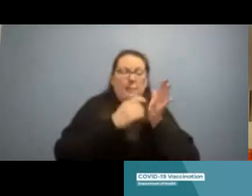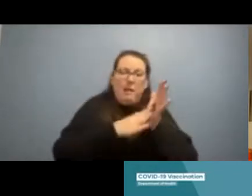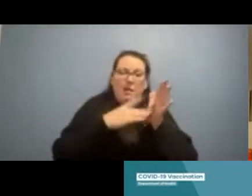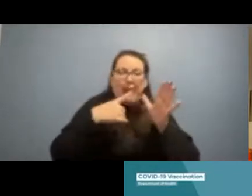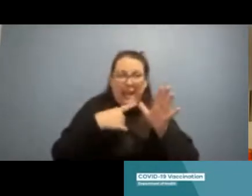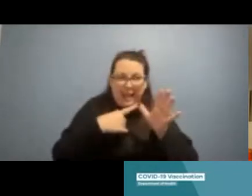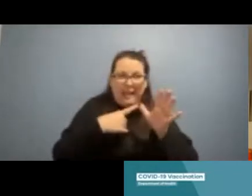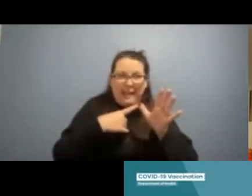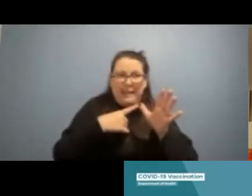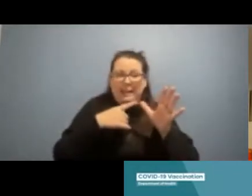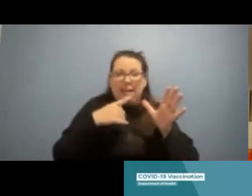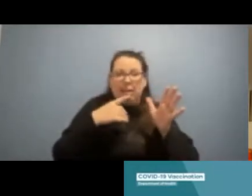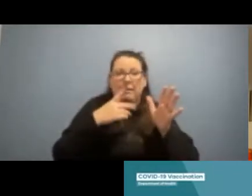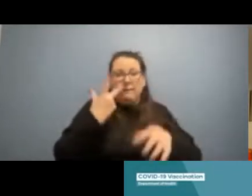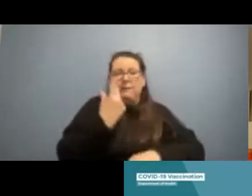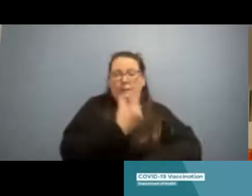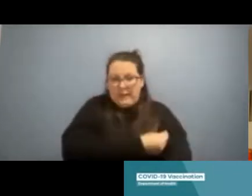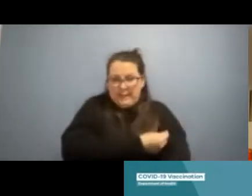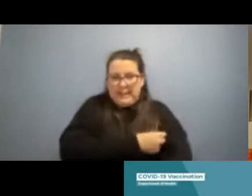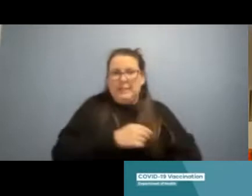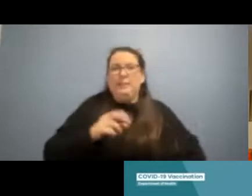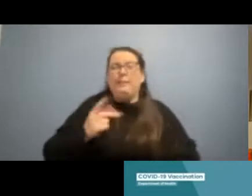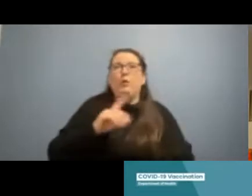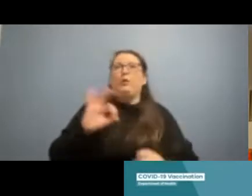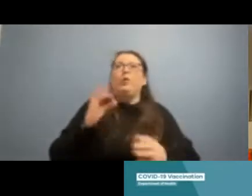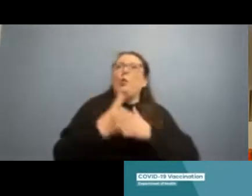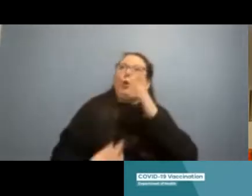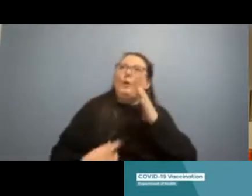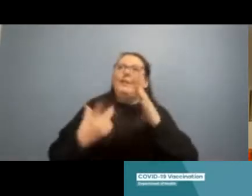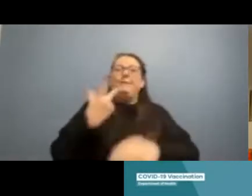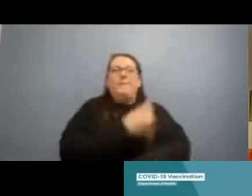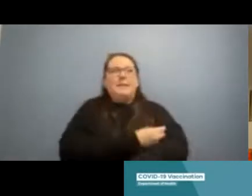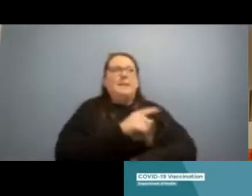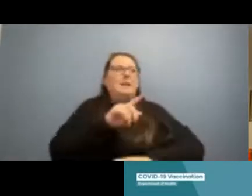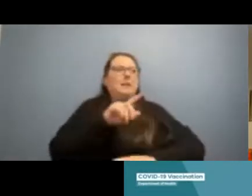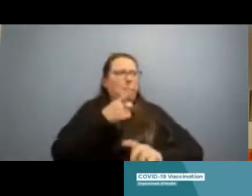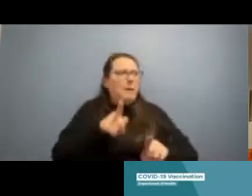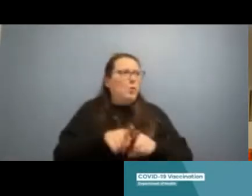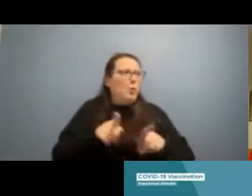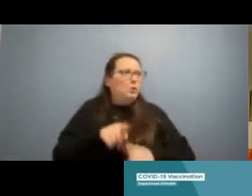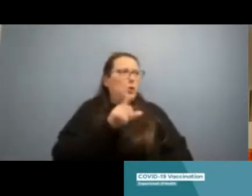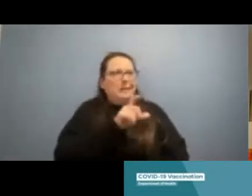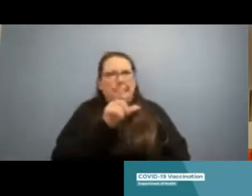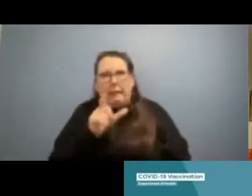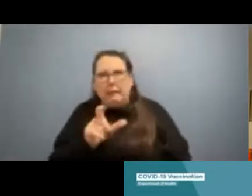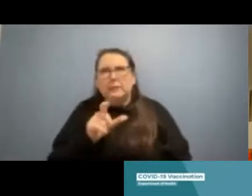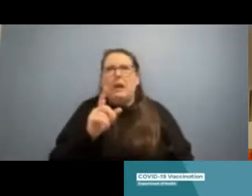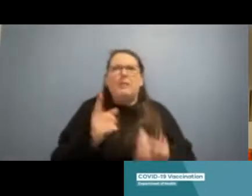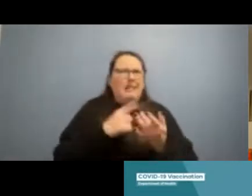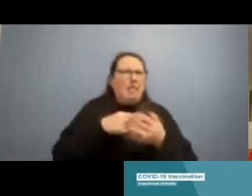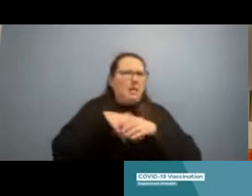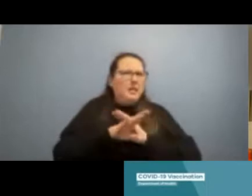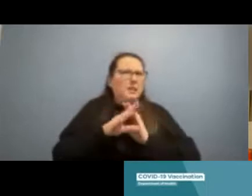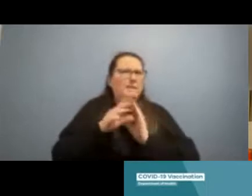of vaccines against not just COVID-19, but also against cancer and another range. So I just wanted to give you that sense